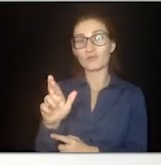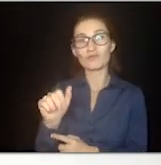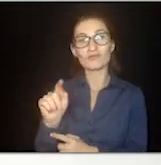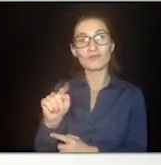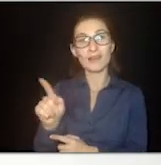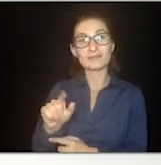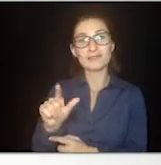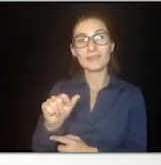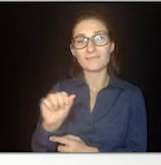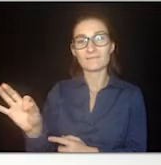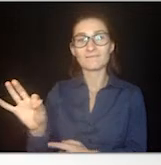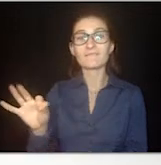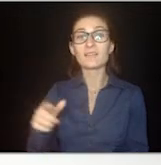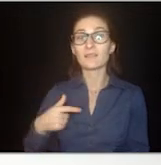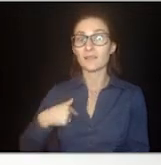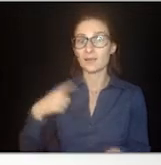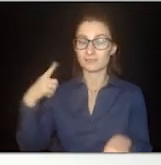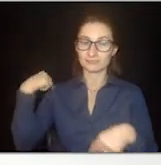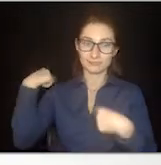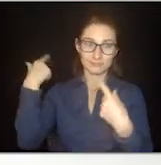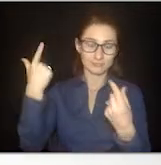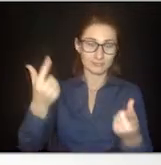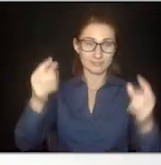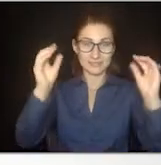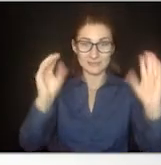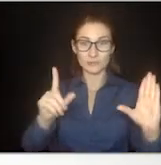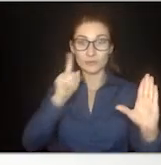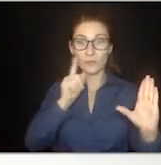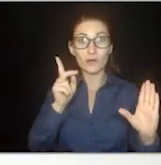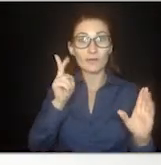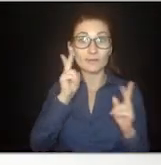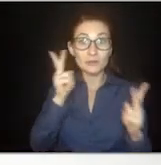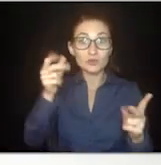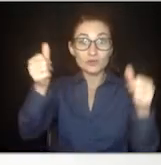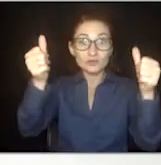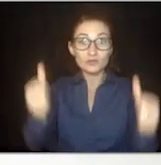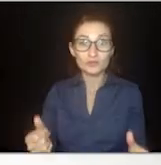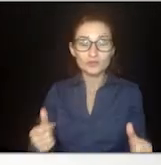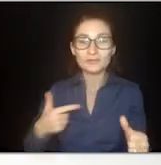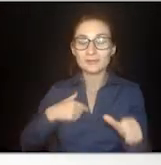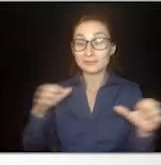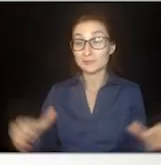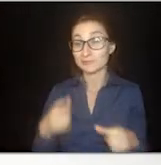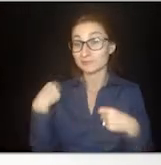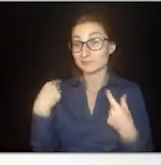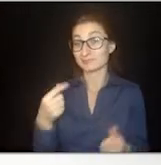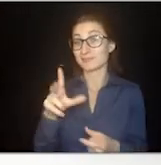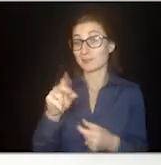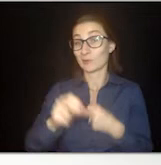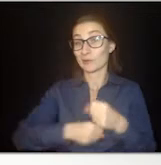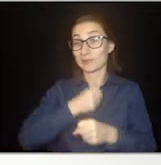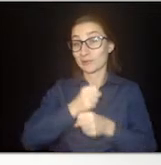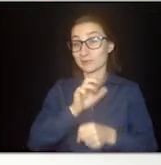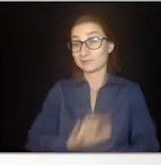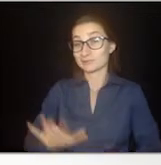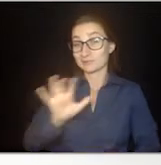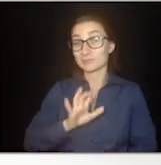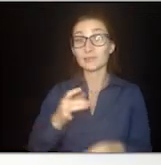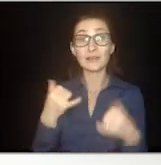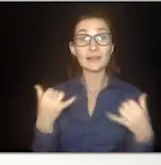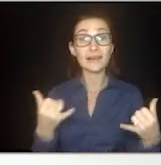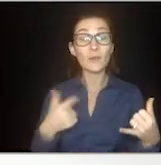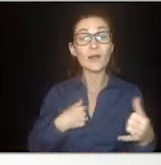a long-time certified teacher of the visually impaired. I've been doing this 30 some odd years. And I'm